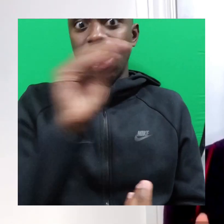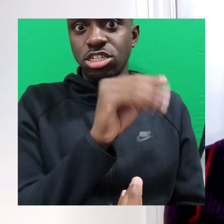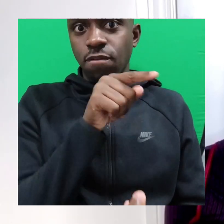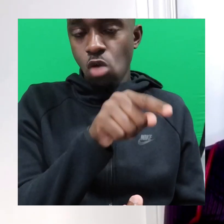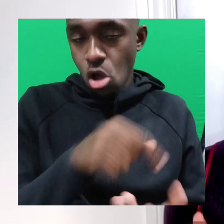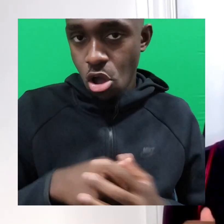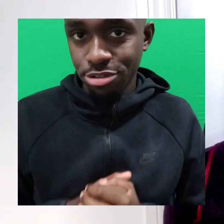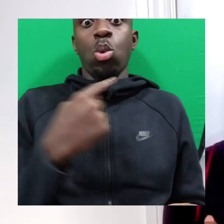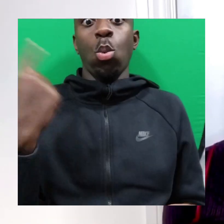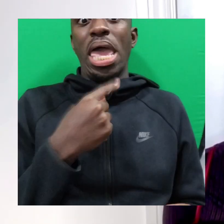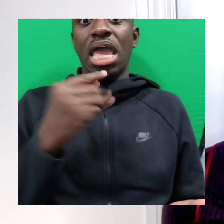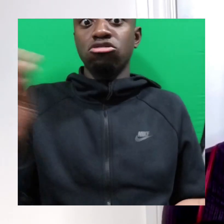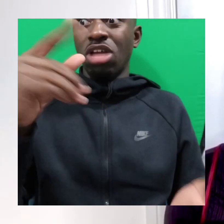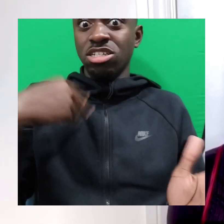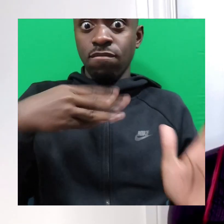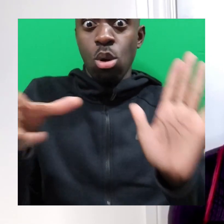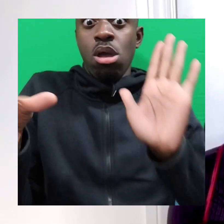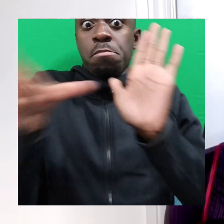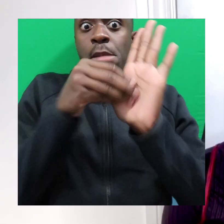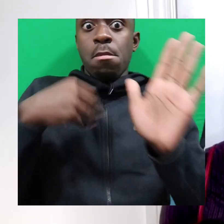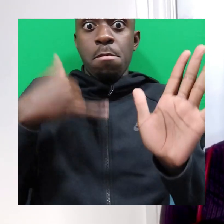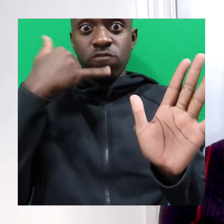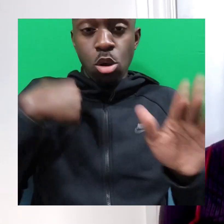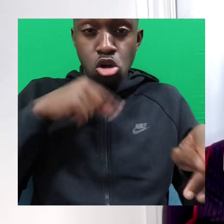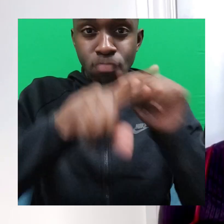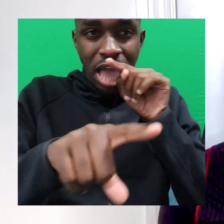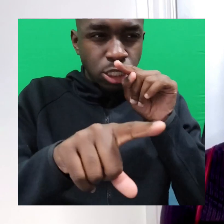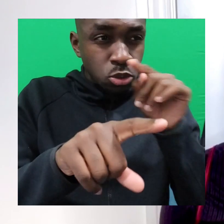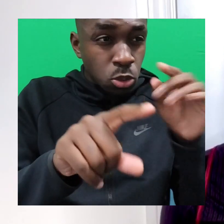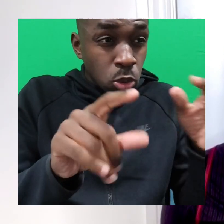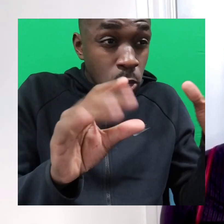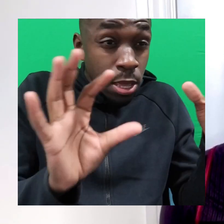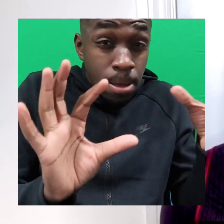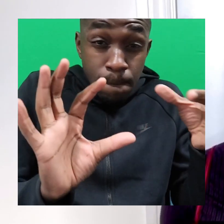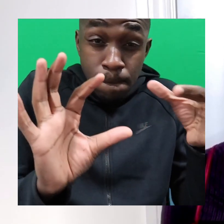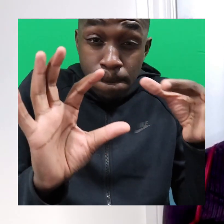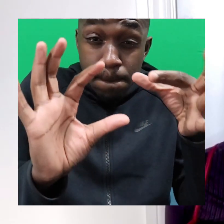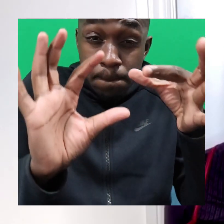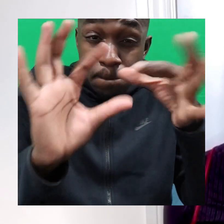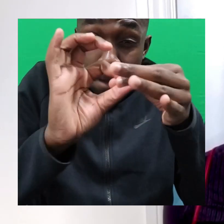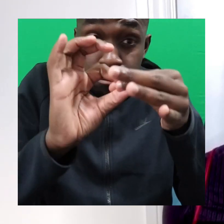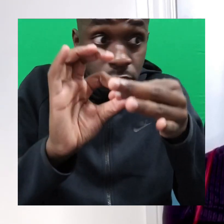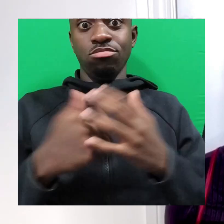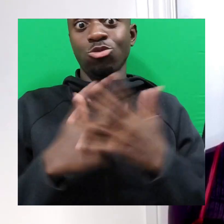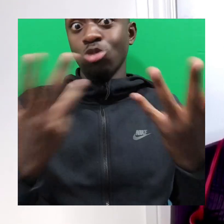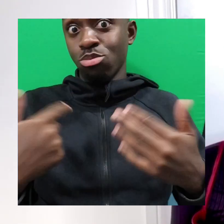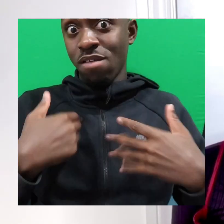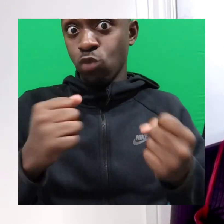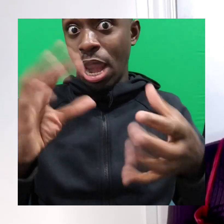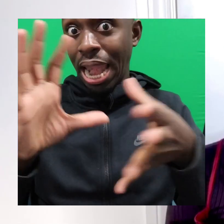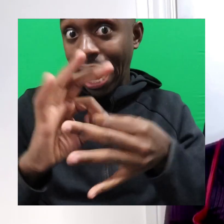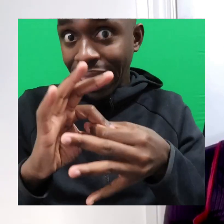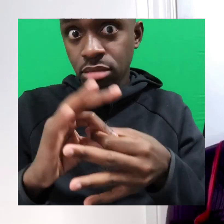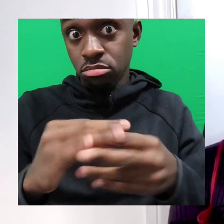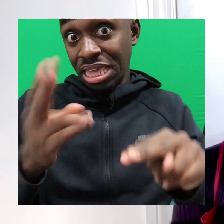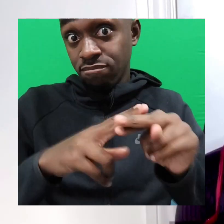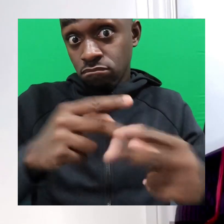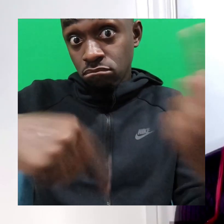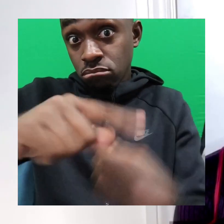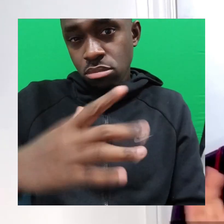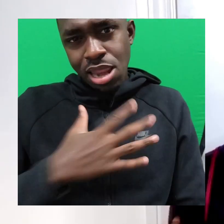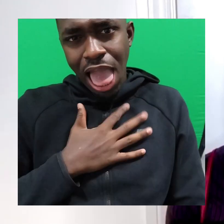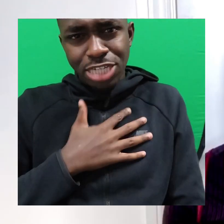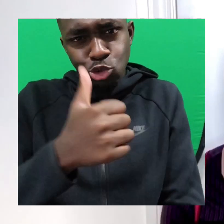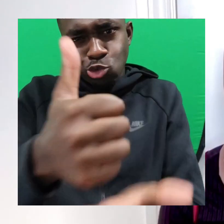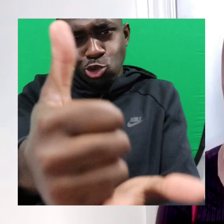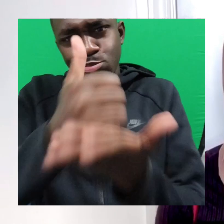got a link if you would like to support me and help me like save up for like proper equipment. So yeah, I